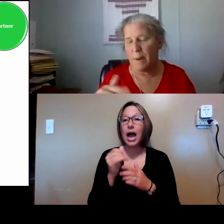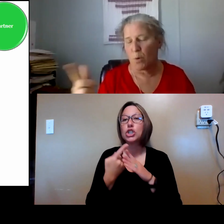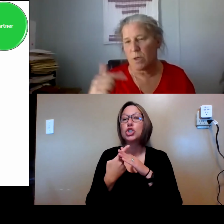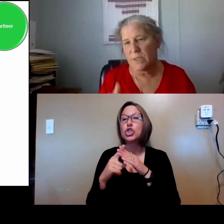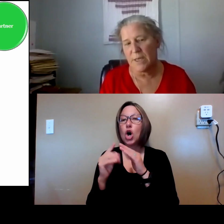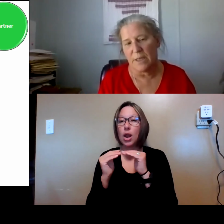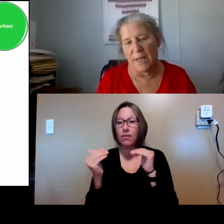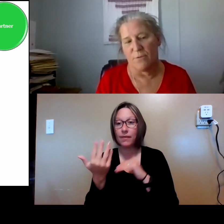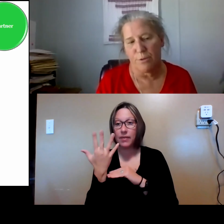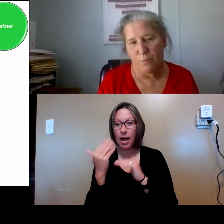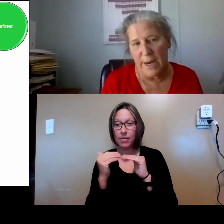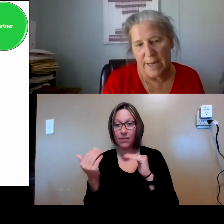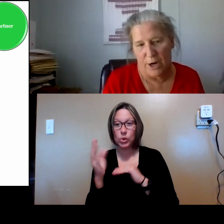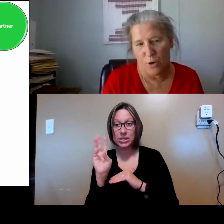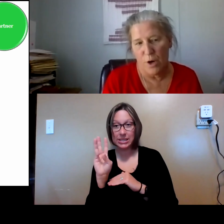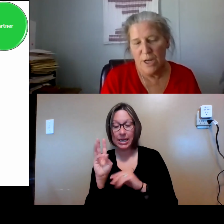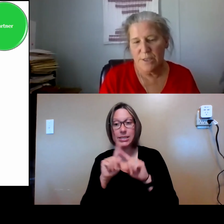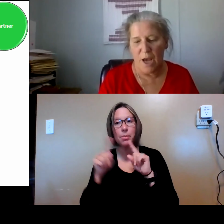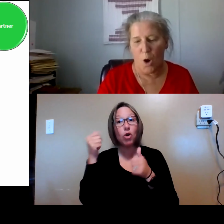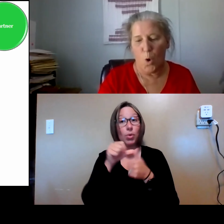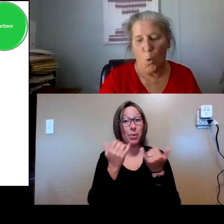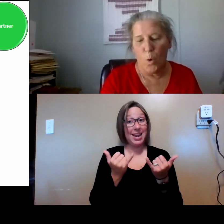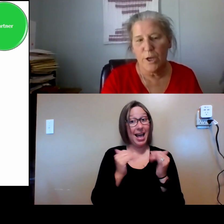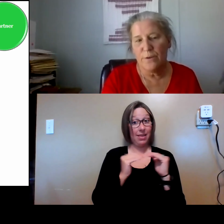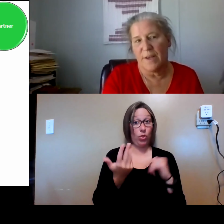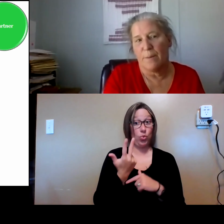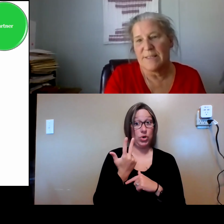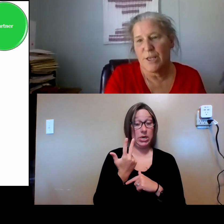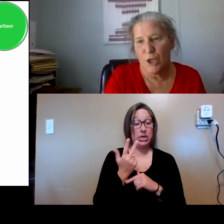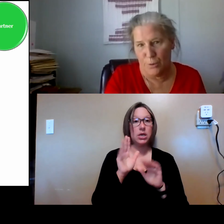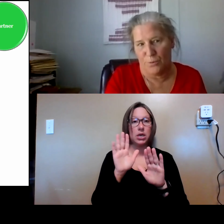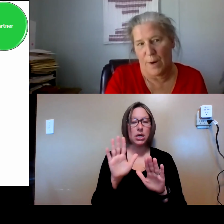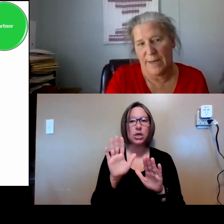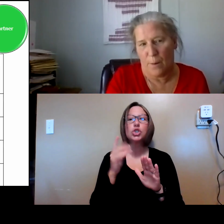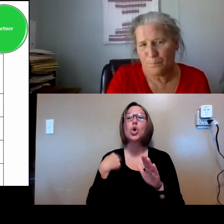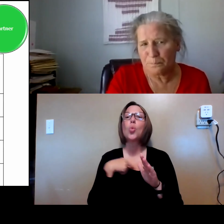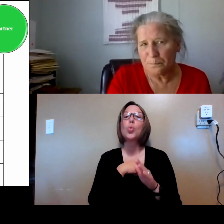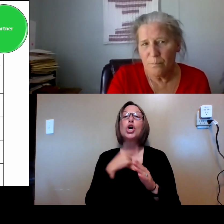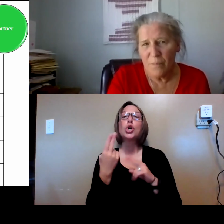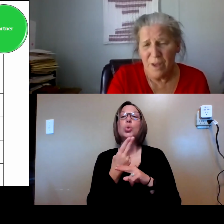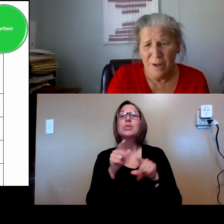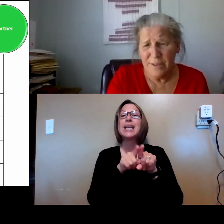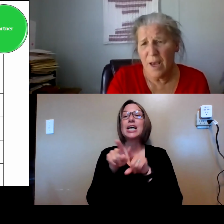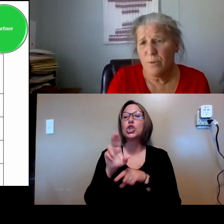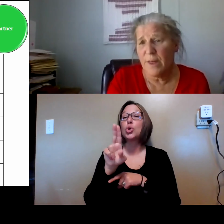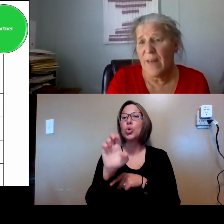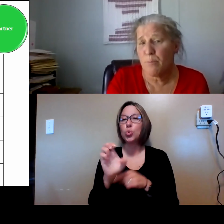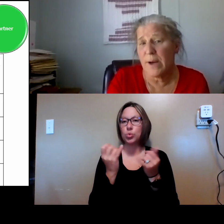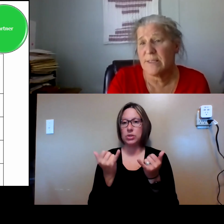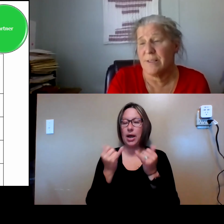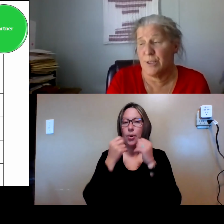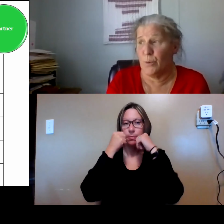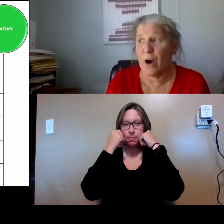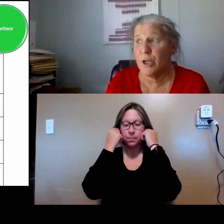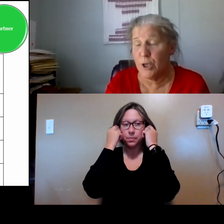And remember, we're still in level 3 here. So we're using them as cues right now. So then that